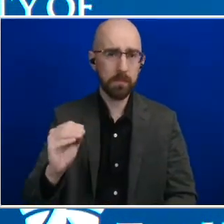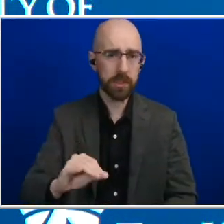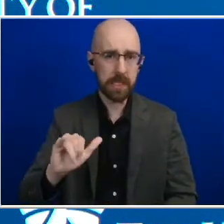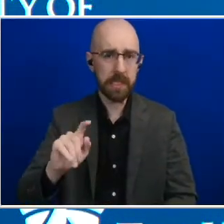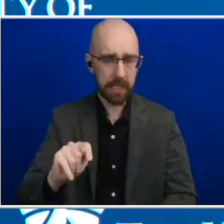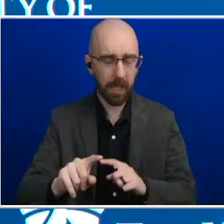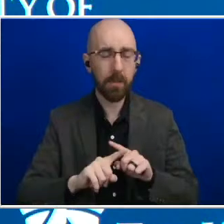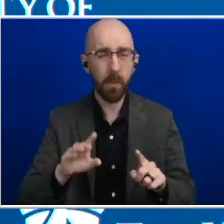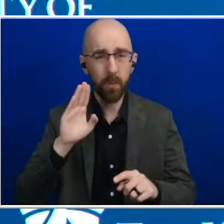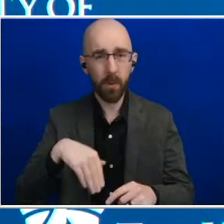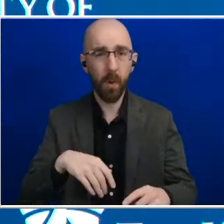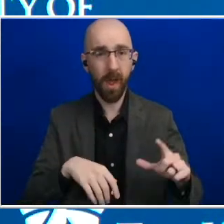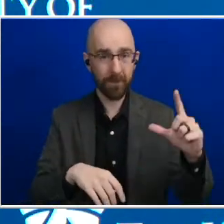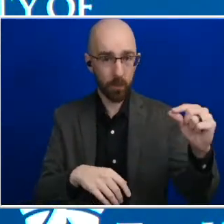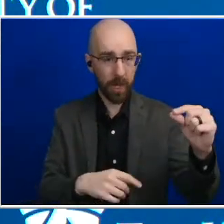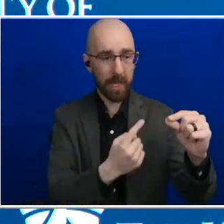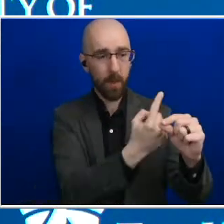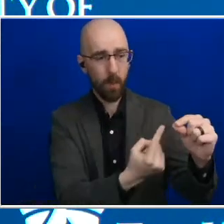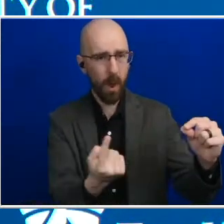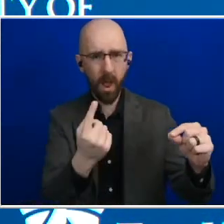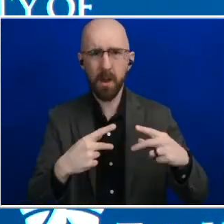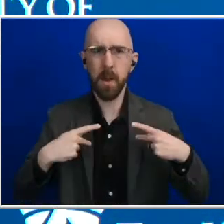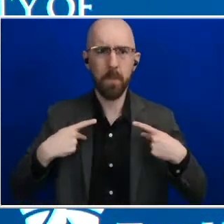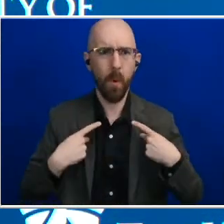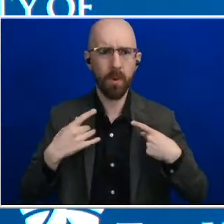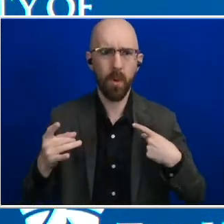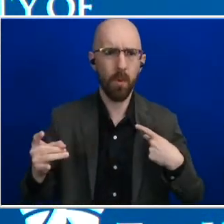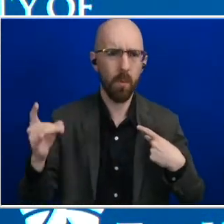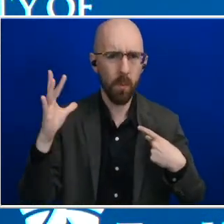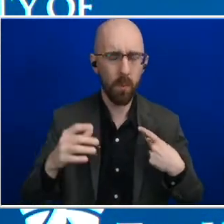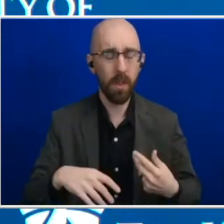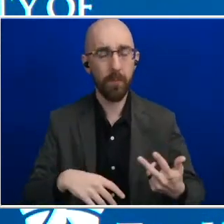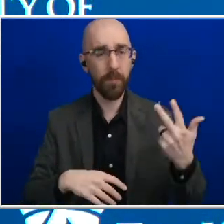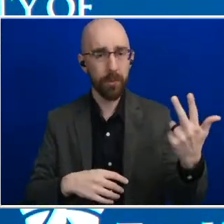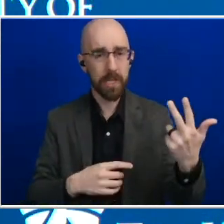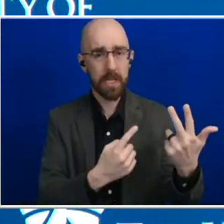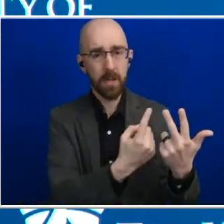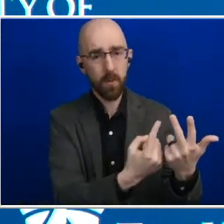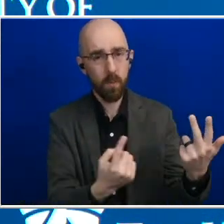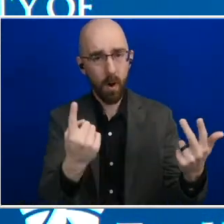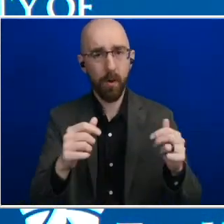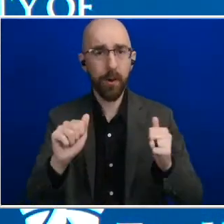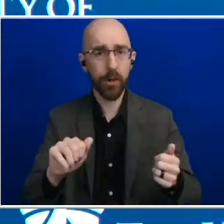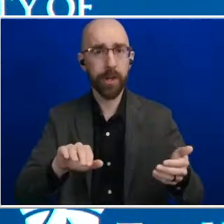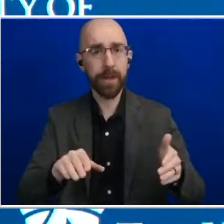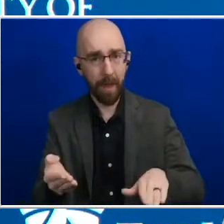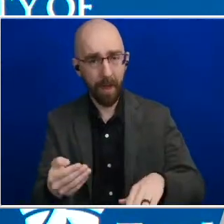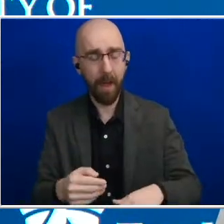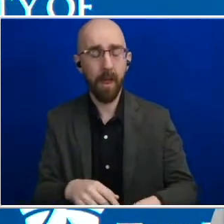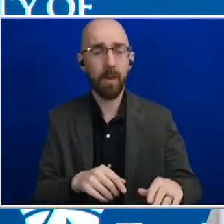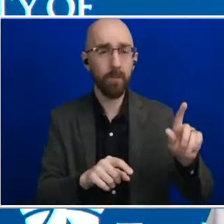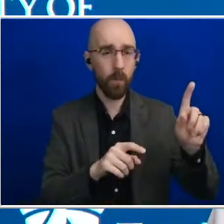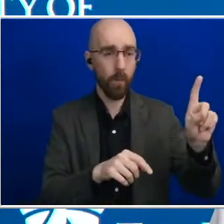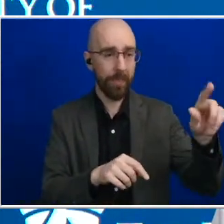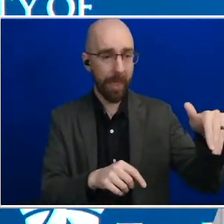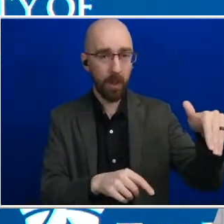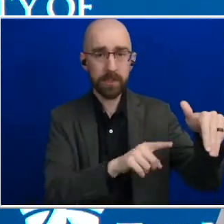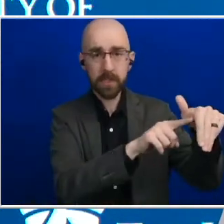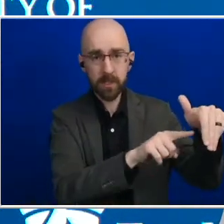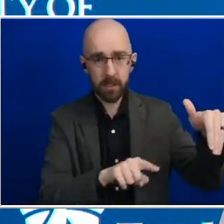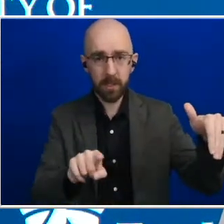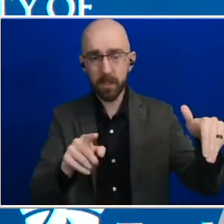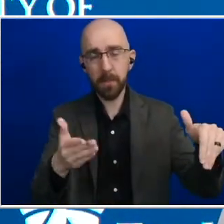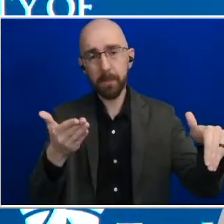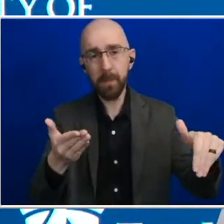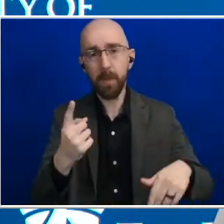20 will get bad pneumonia. We know that 1 to 3 could die. 1 in 1,000 may get the central nervous